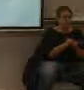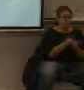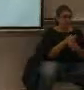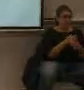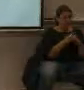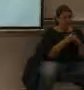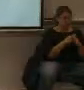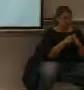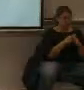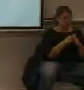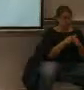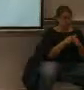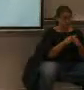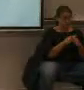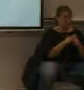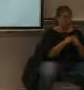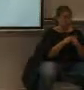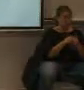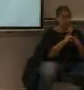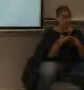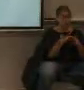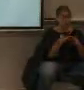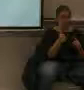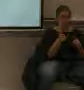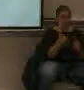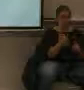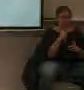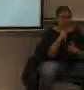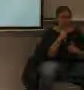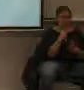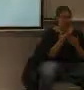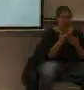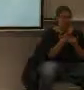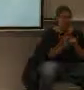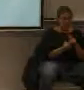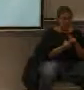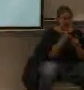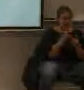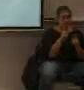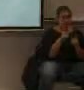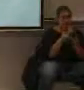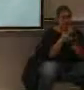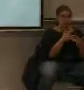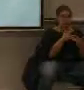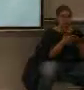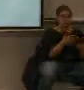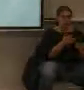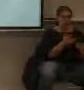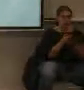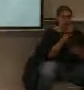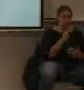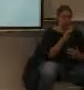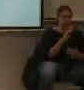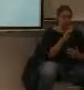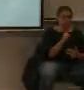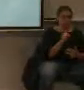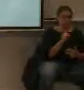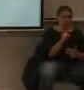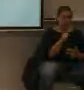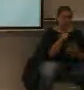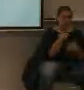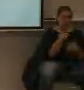and actually resistance to heavy metals and any other compounds, is that the genes for this tend to occur